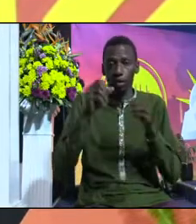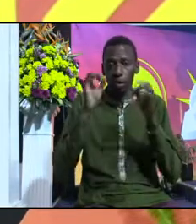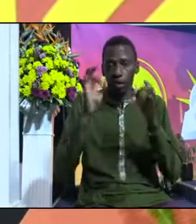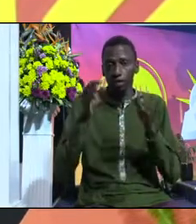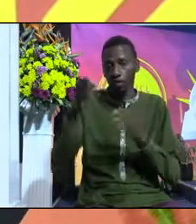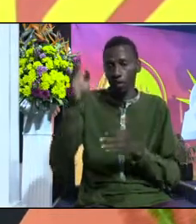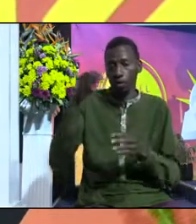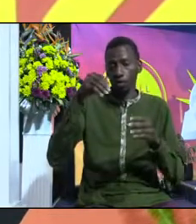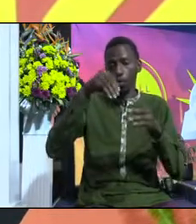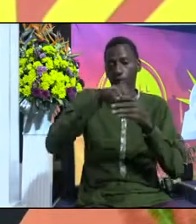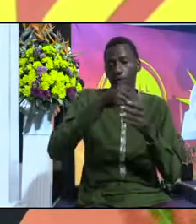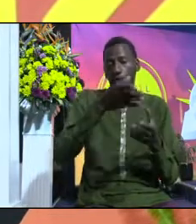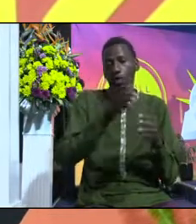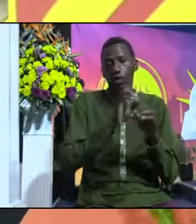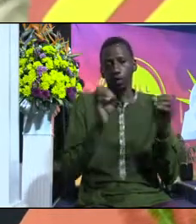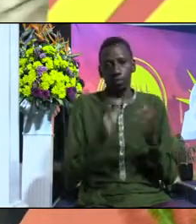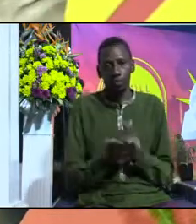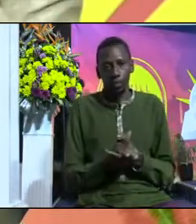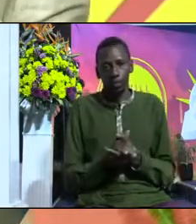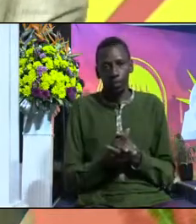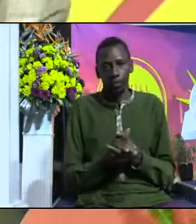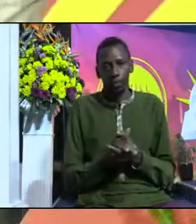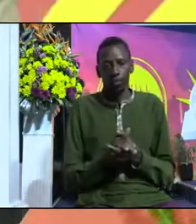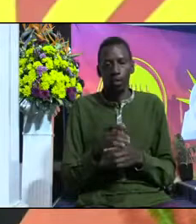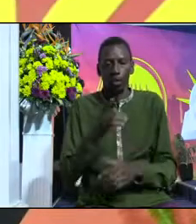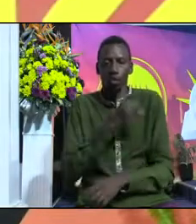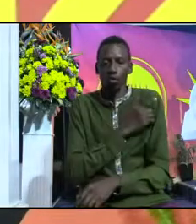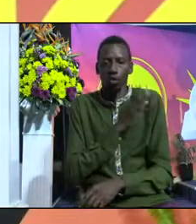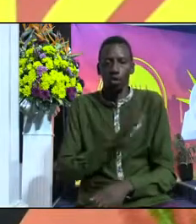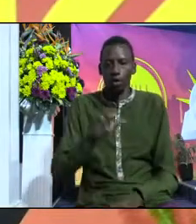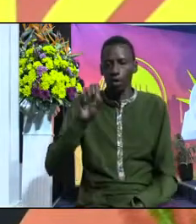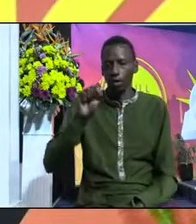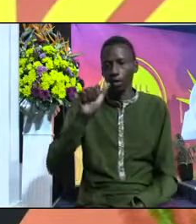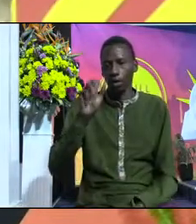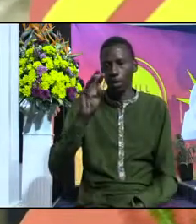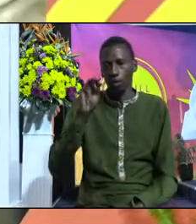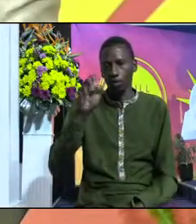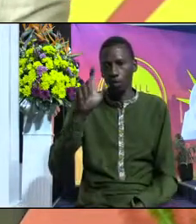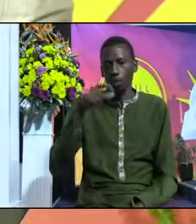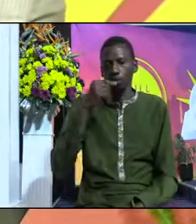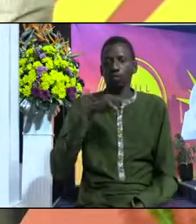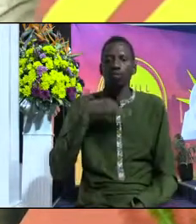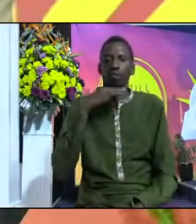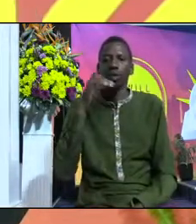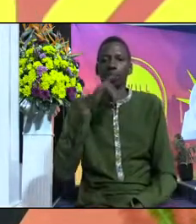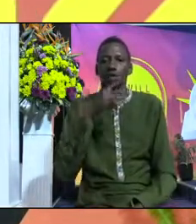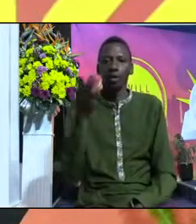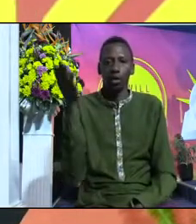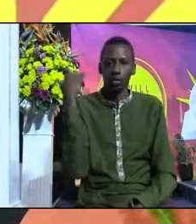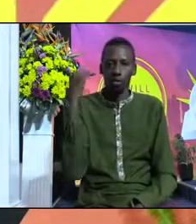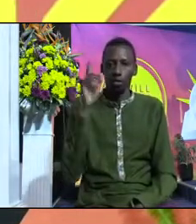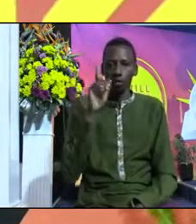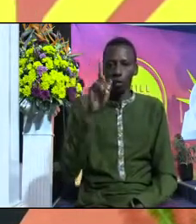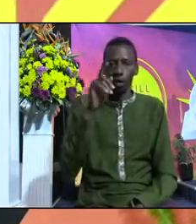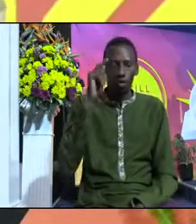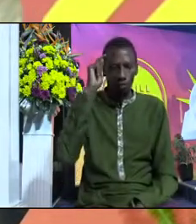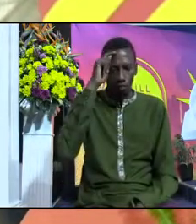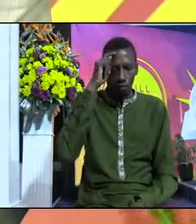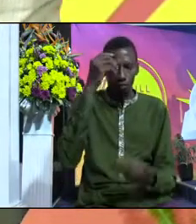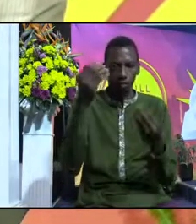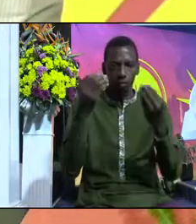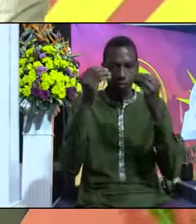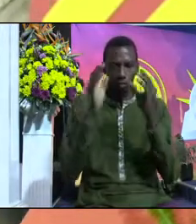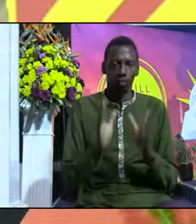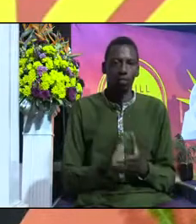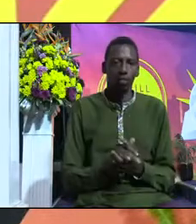equation. The late Dr. Samuel DeWitt Proctor, one of my theological instructors,